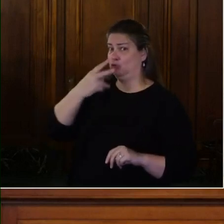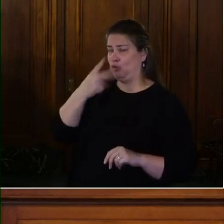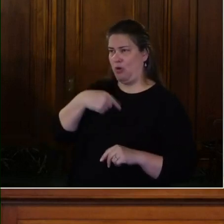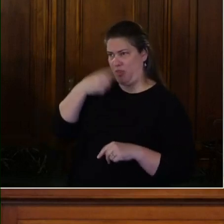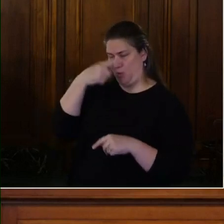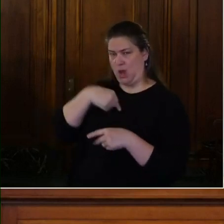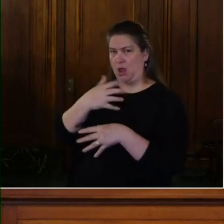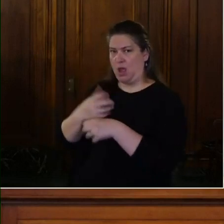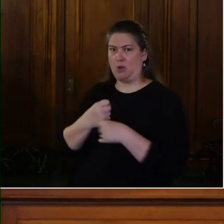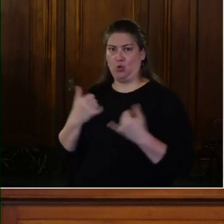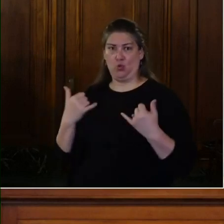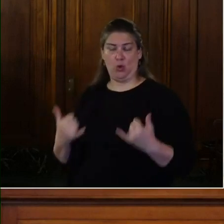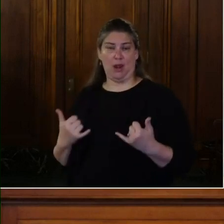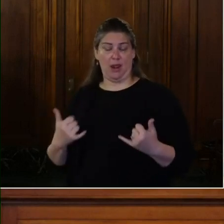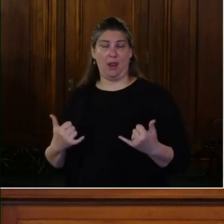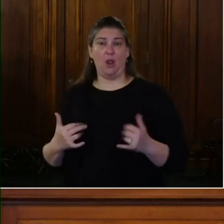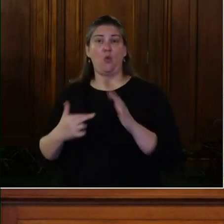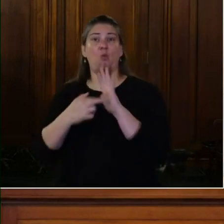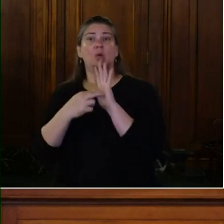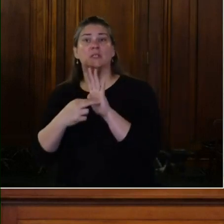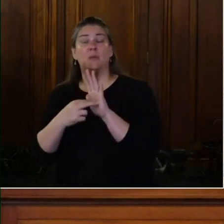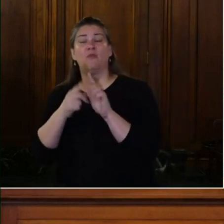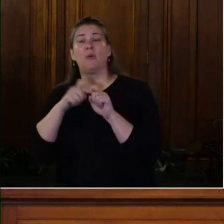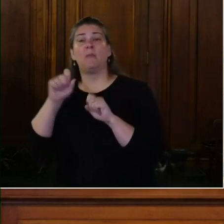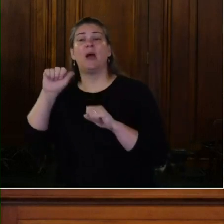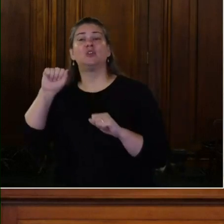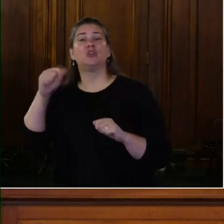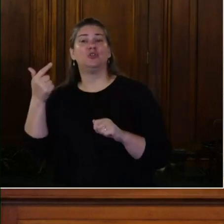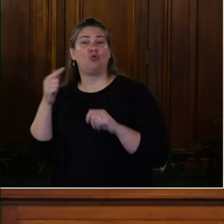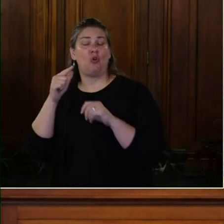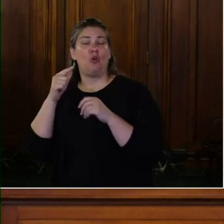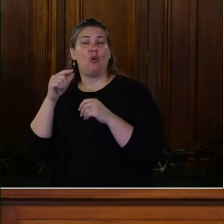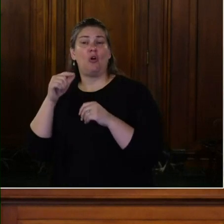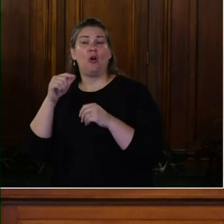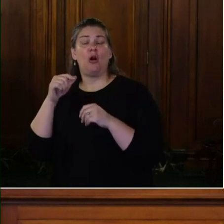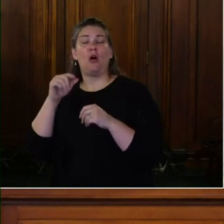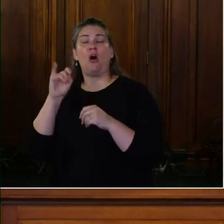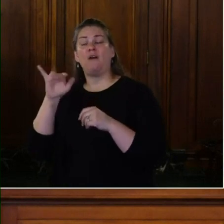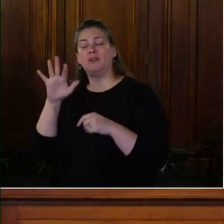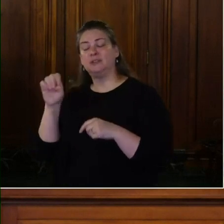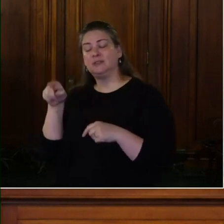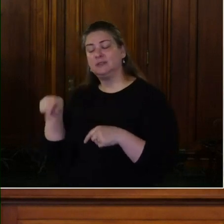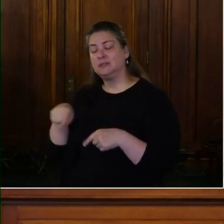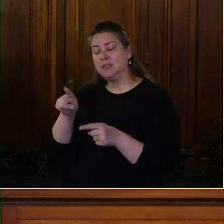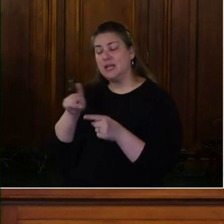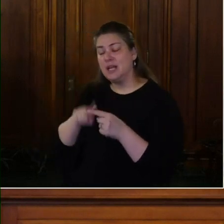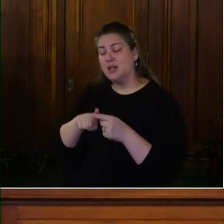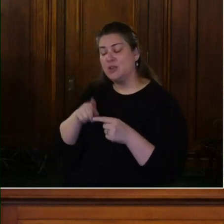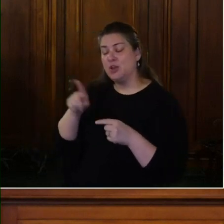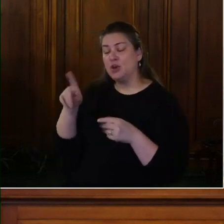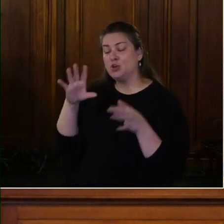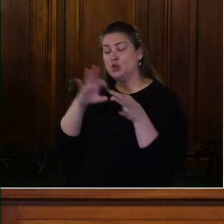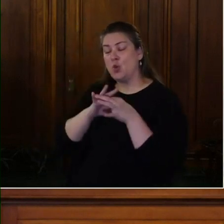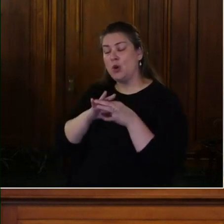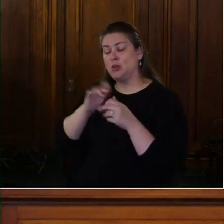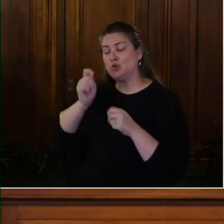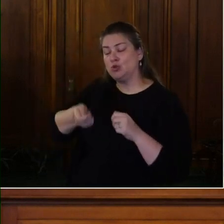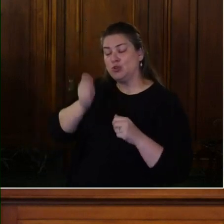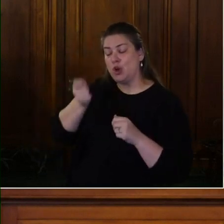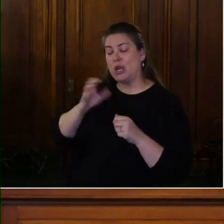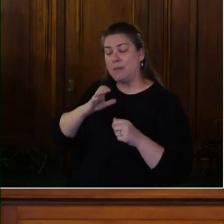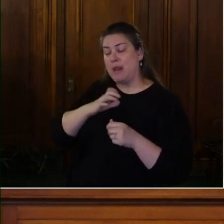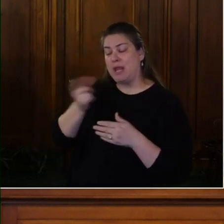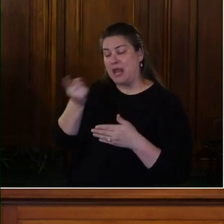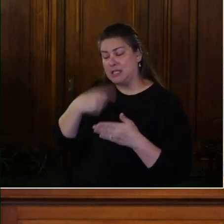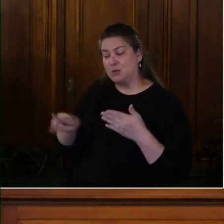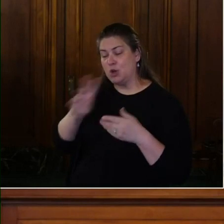today. Representatives from the Attorney General's Office are appearing for the General Assembly's Interim Joint Judiciary Committee next week on the